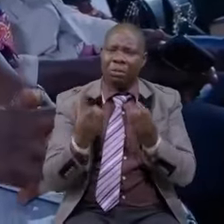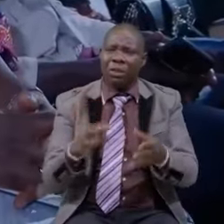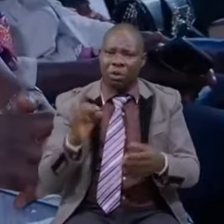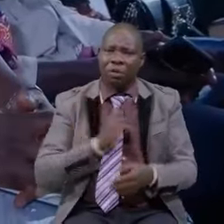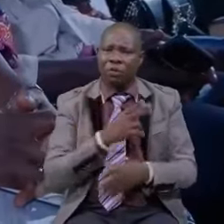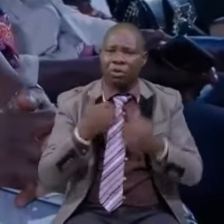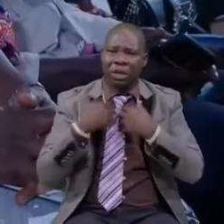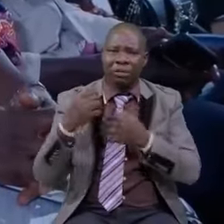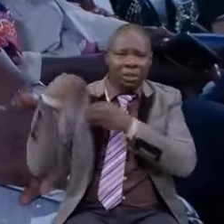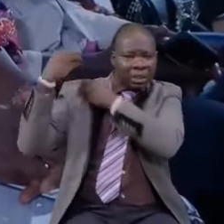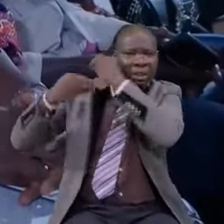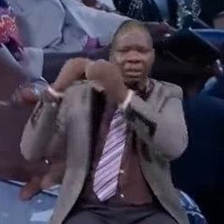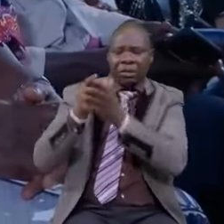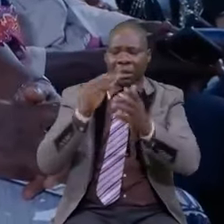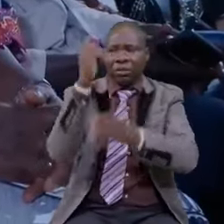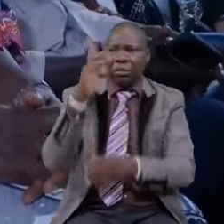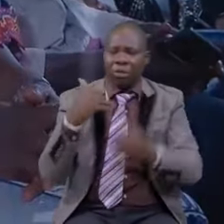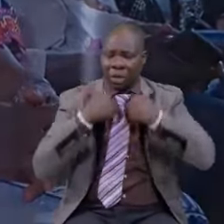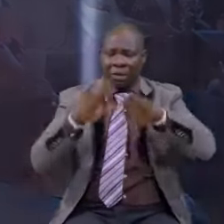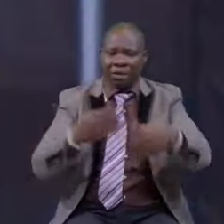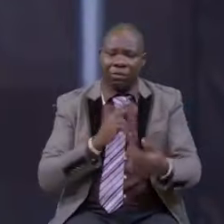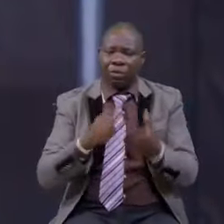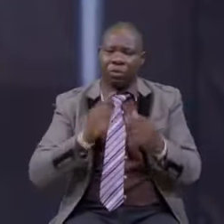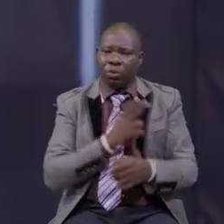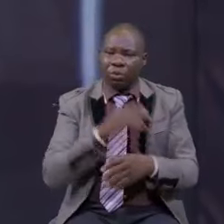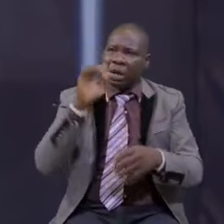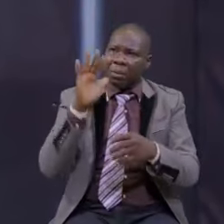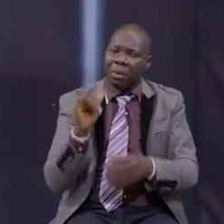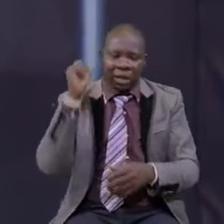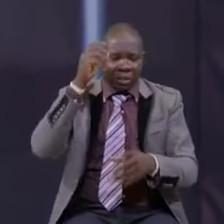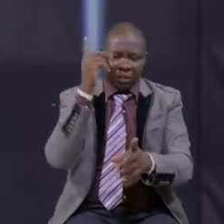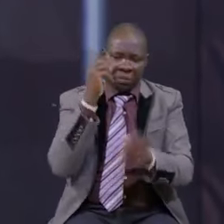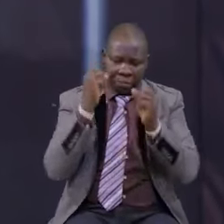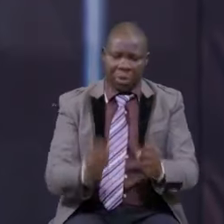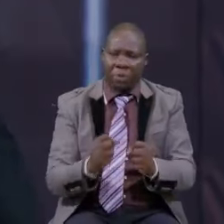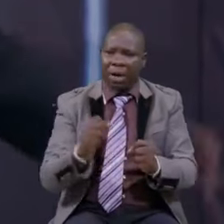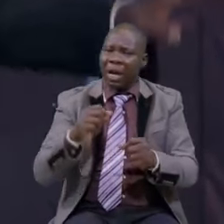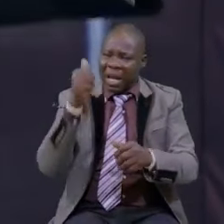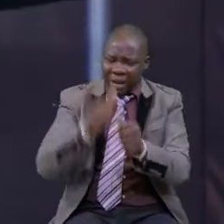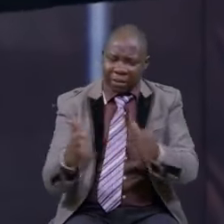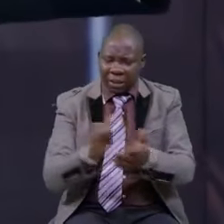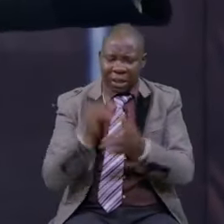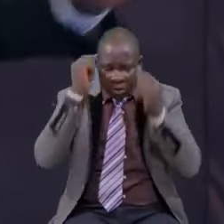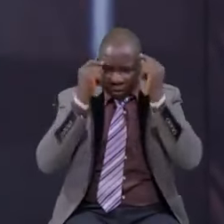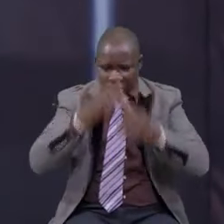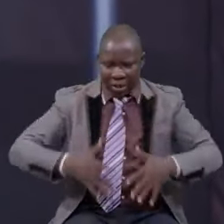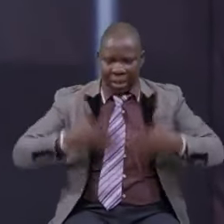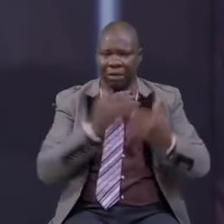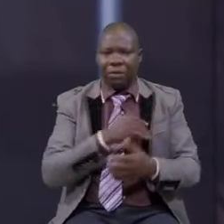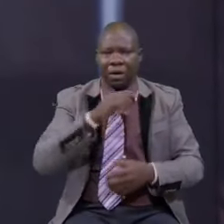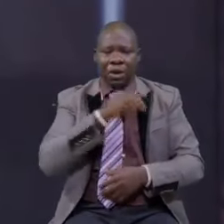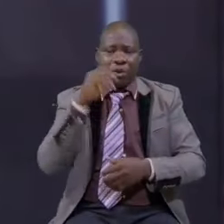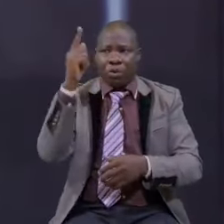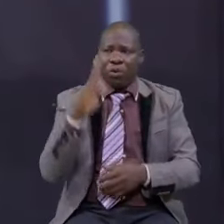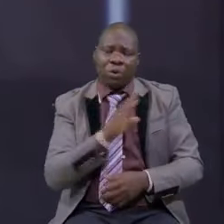power? According to his power, he has given us this, everything pertaining to life and godliness. And we'll frame it there. I